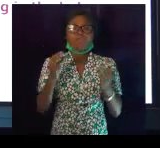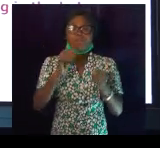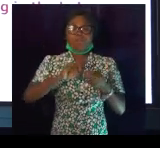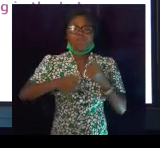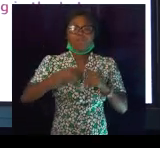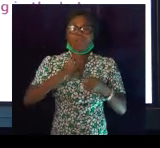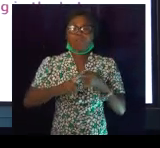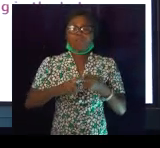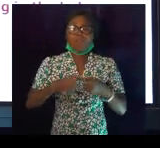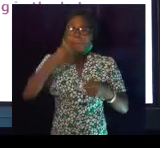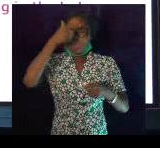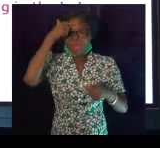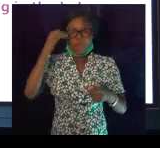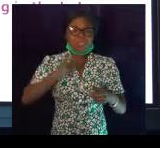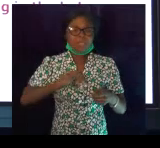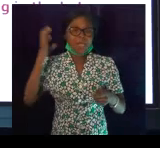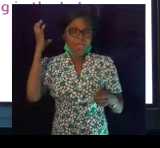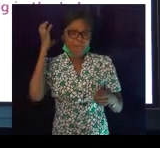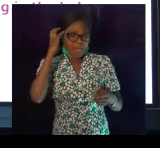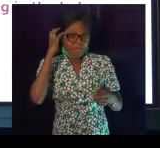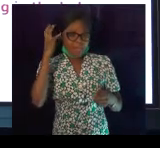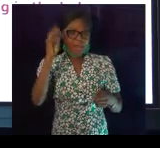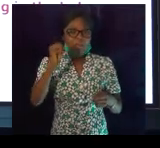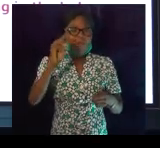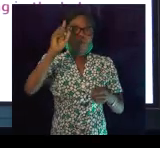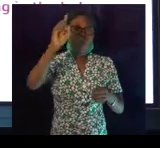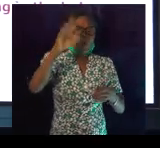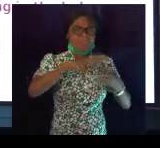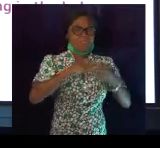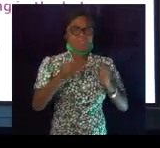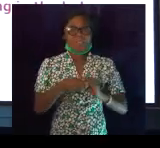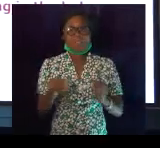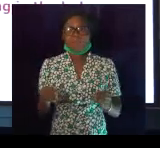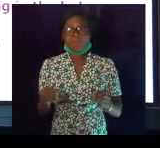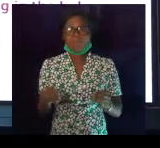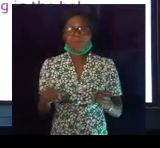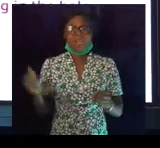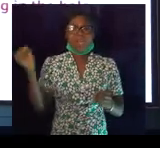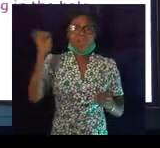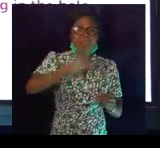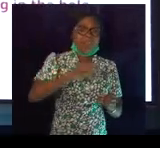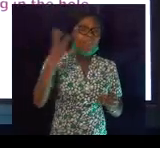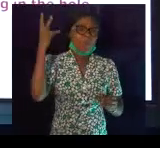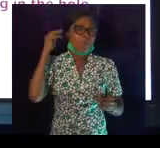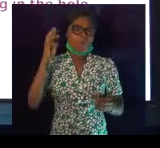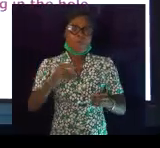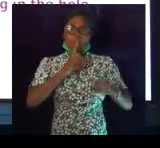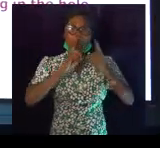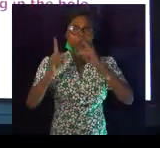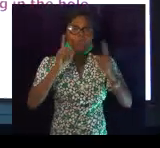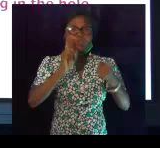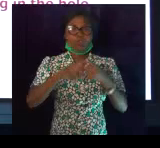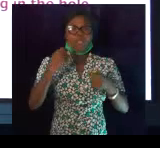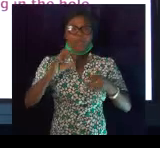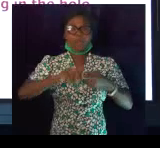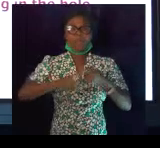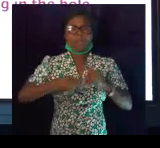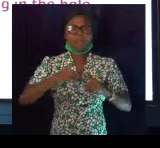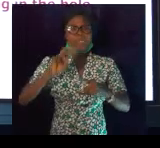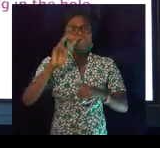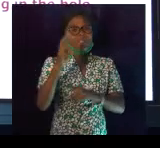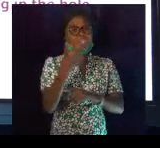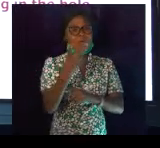friends. Becomes, I heard them. One sentence. They were talking to their